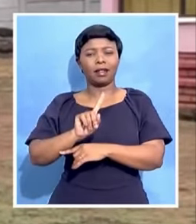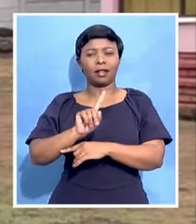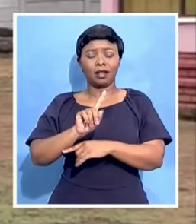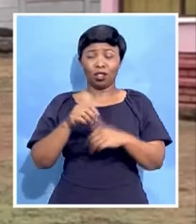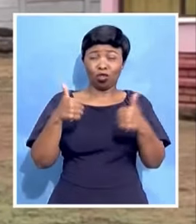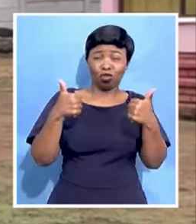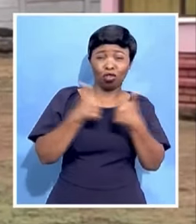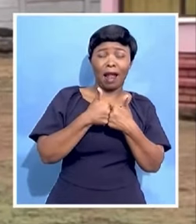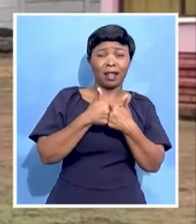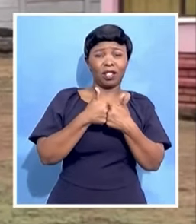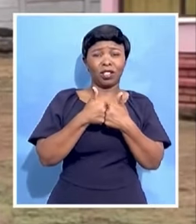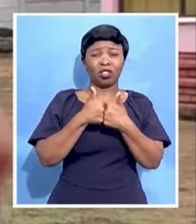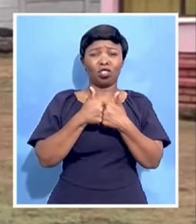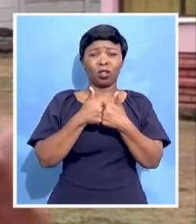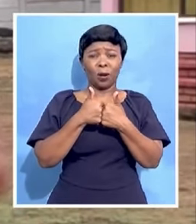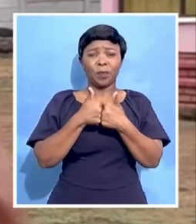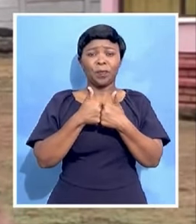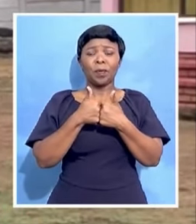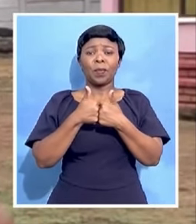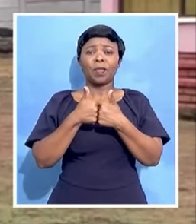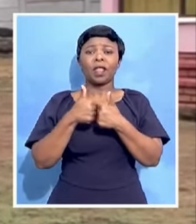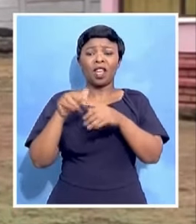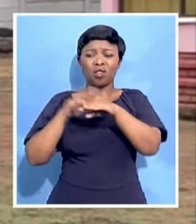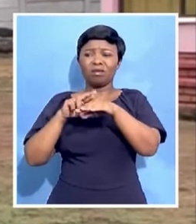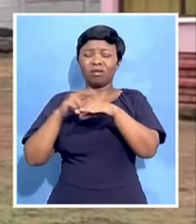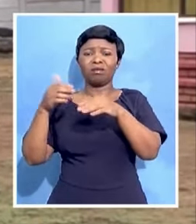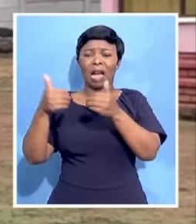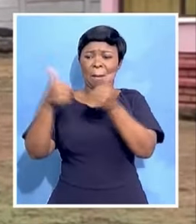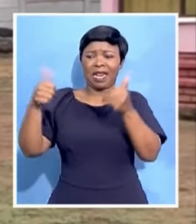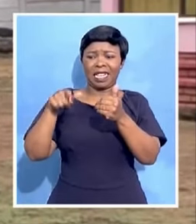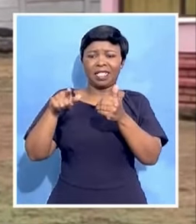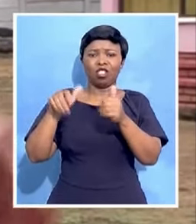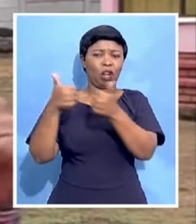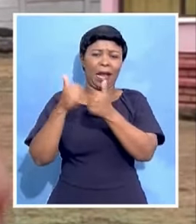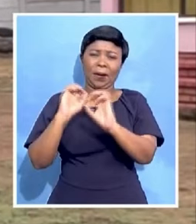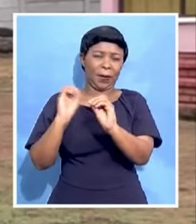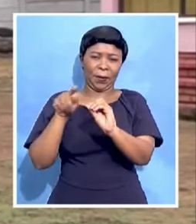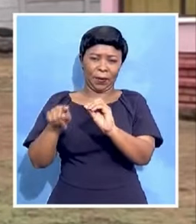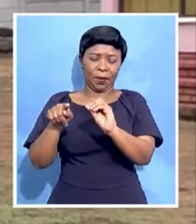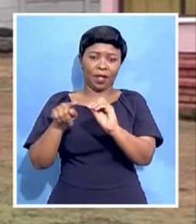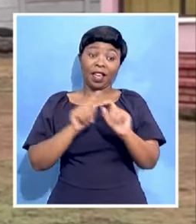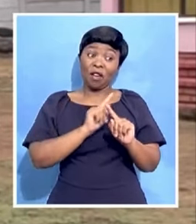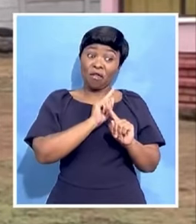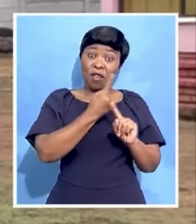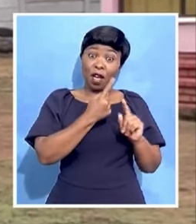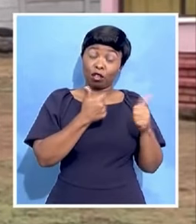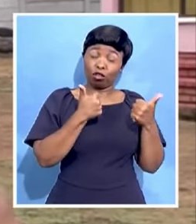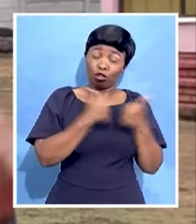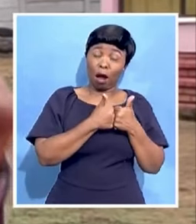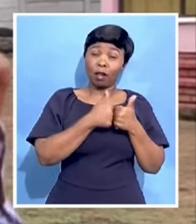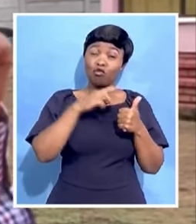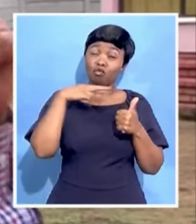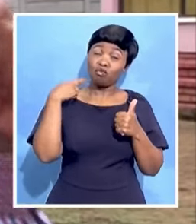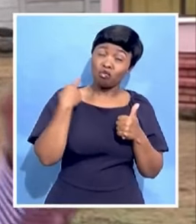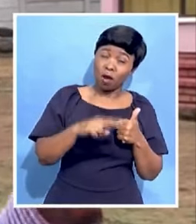apartheid regime. And the first challenge, real challenge, that they faced, the racist,